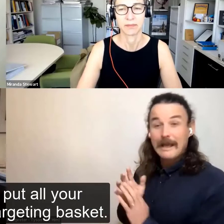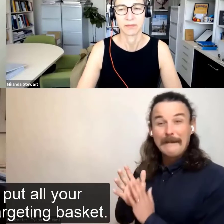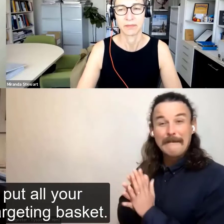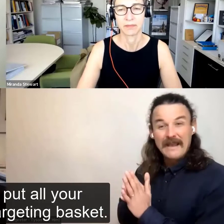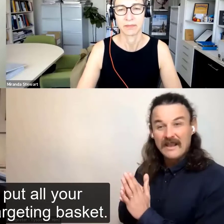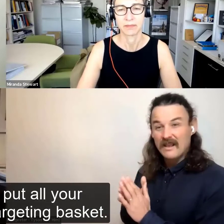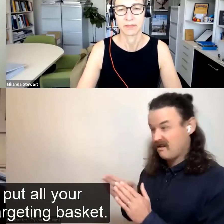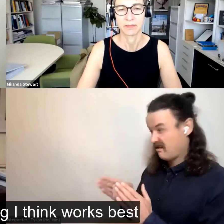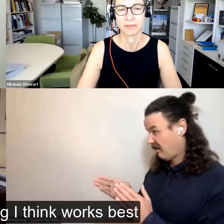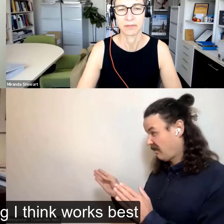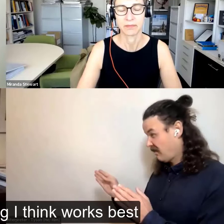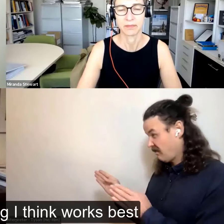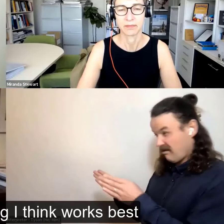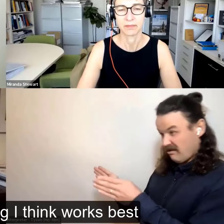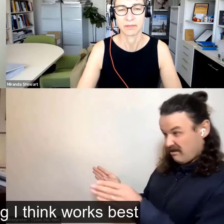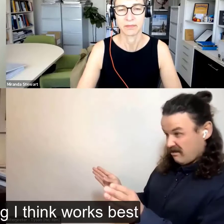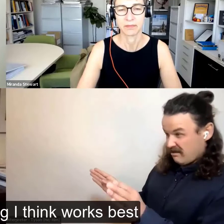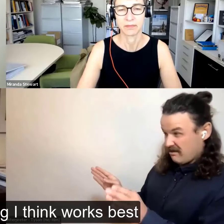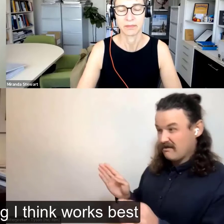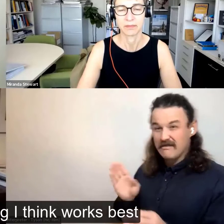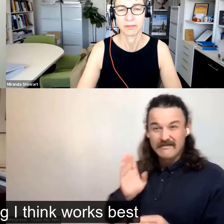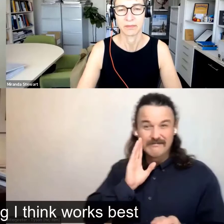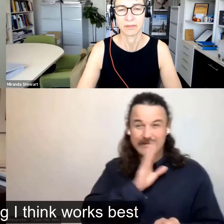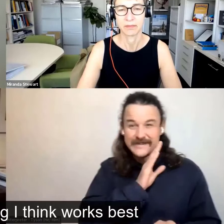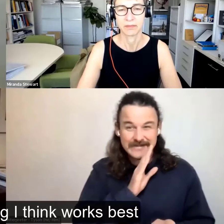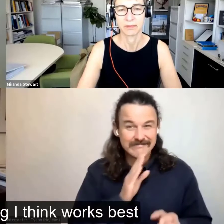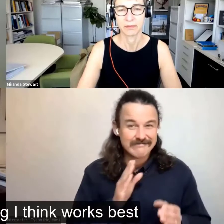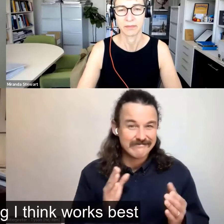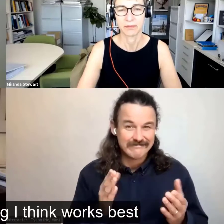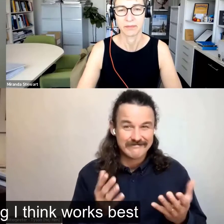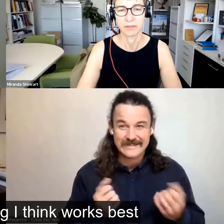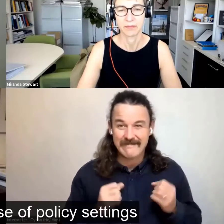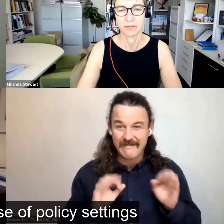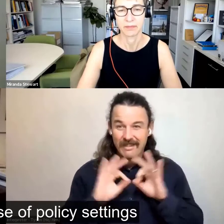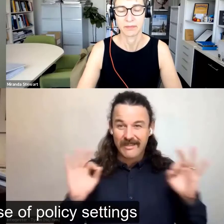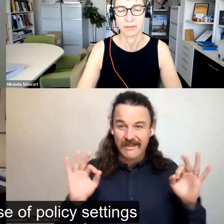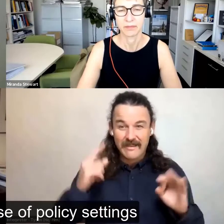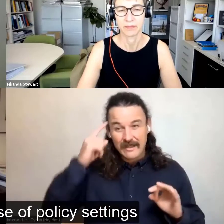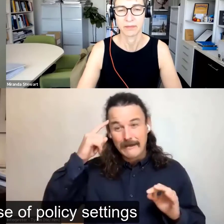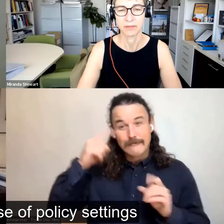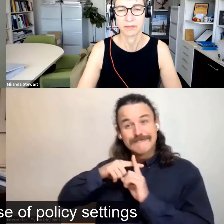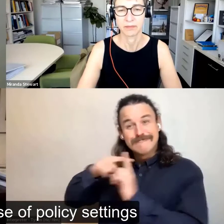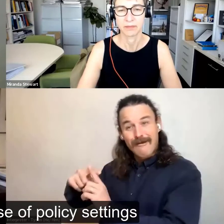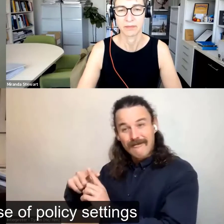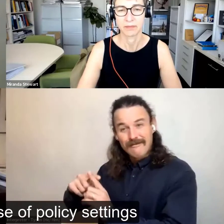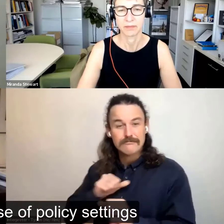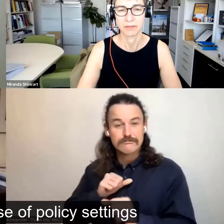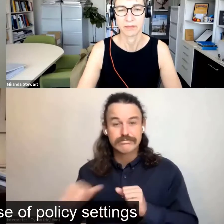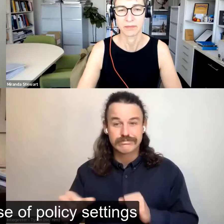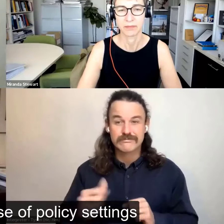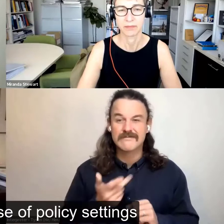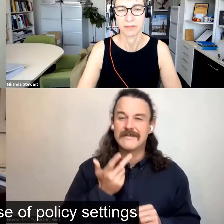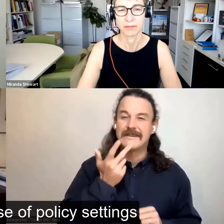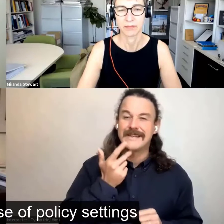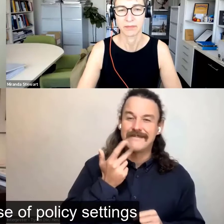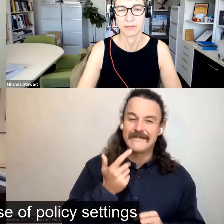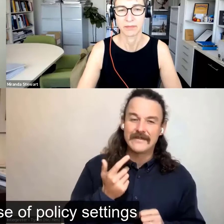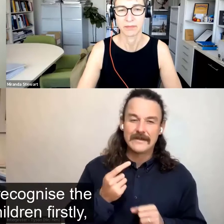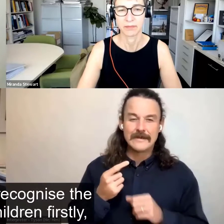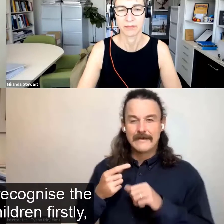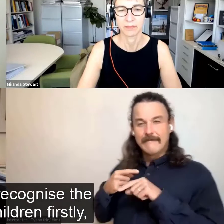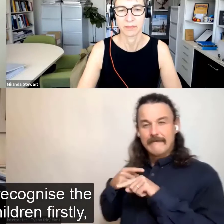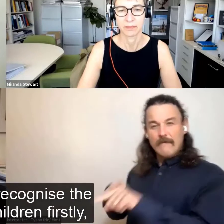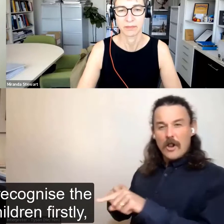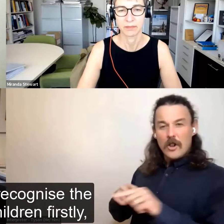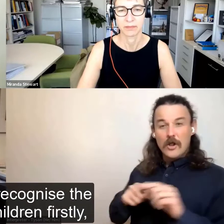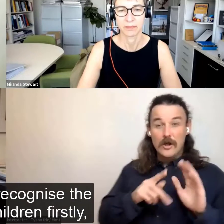targeting basket. And what targeting, I think, works best when it's on a base of policy settings